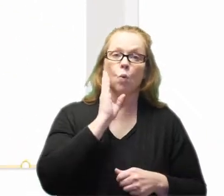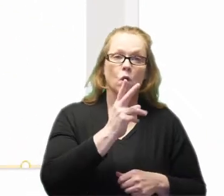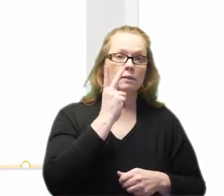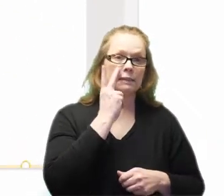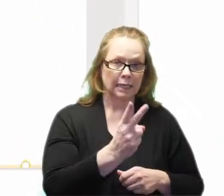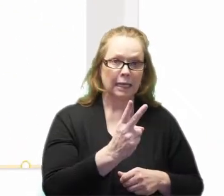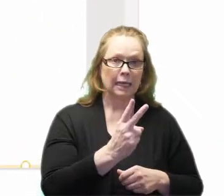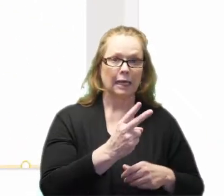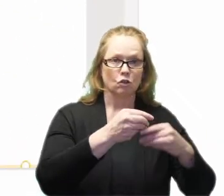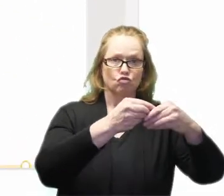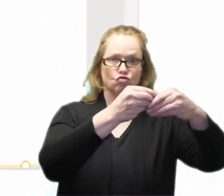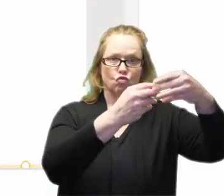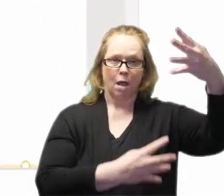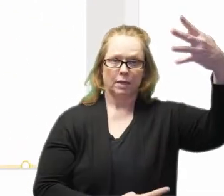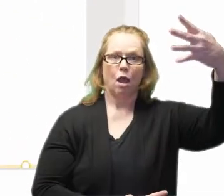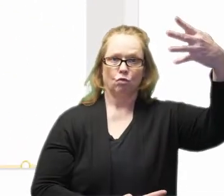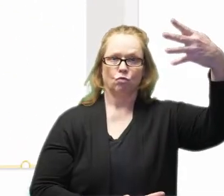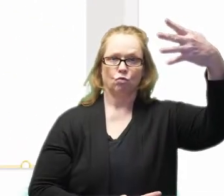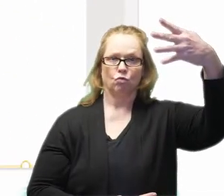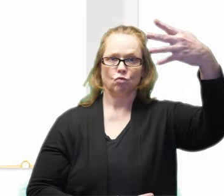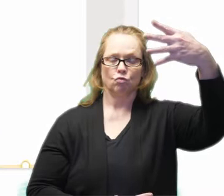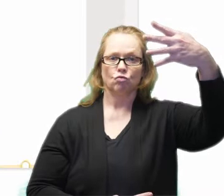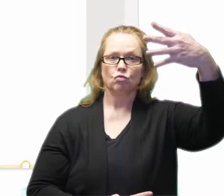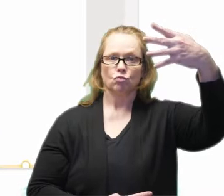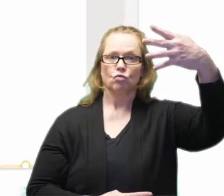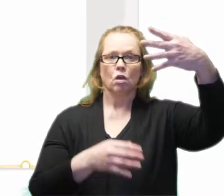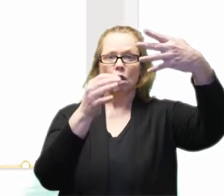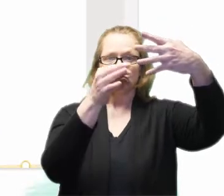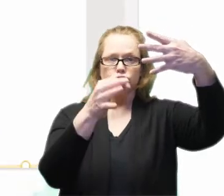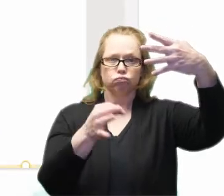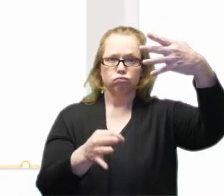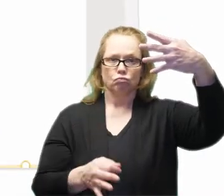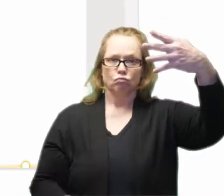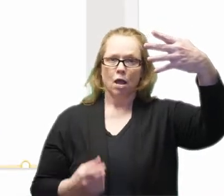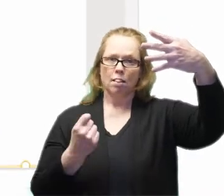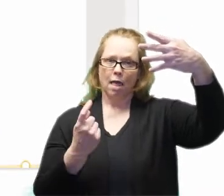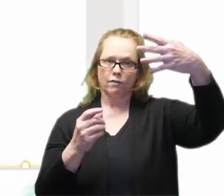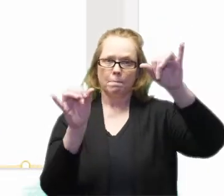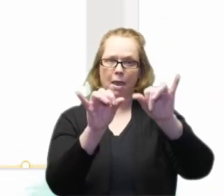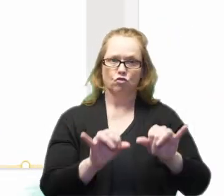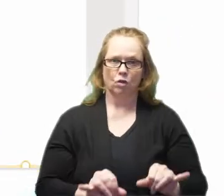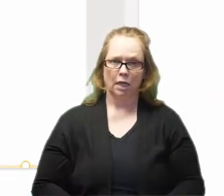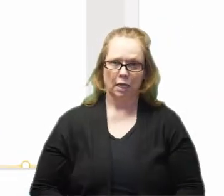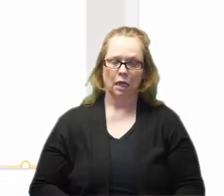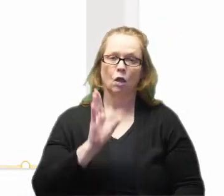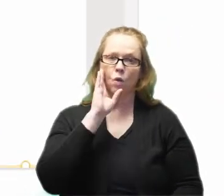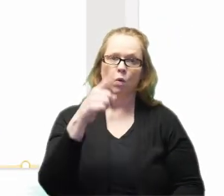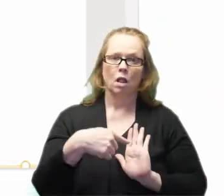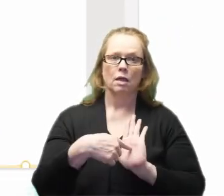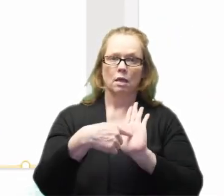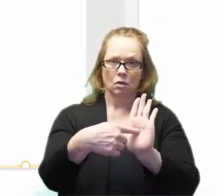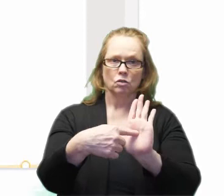You'll see a drop-down box appear with a set of 11 metrics that are also illustrated